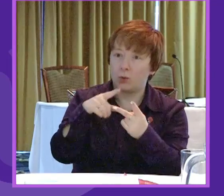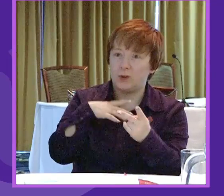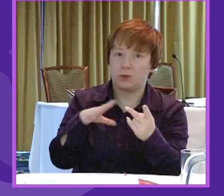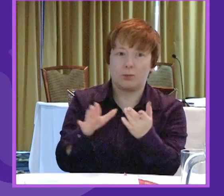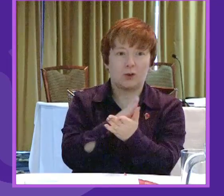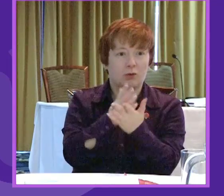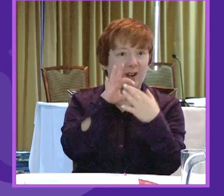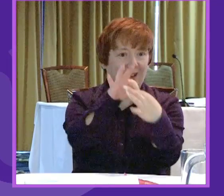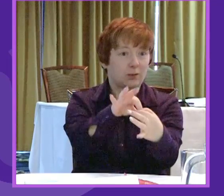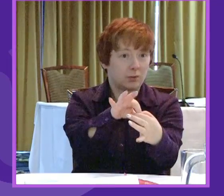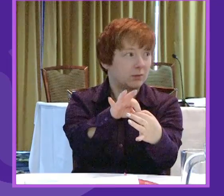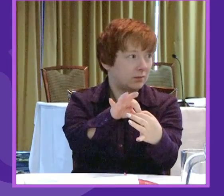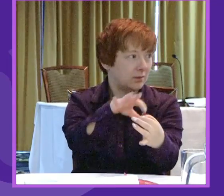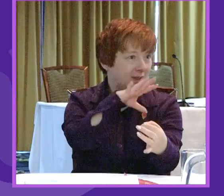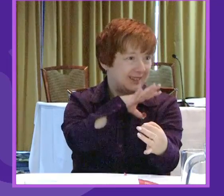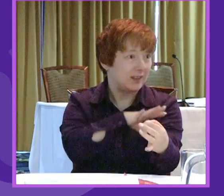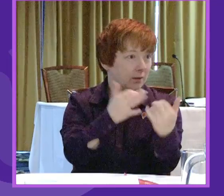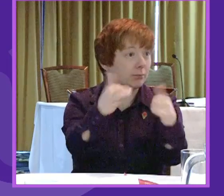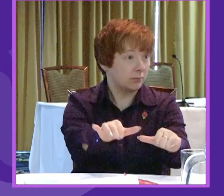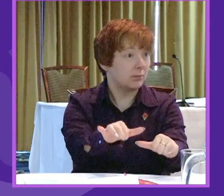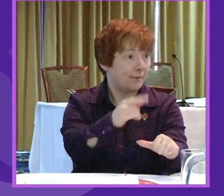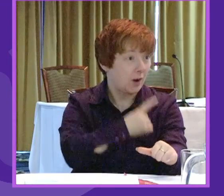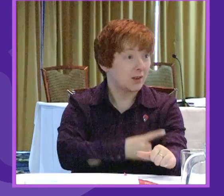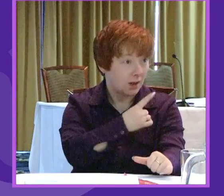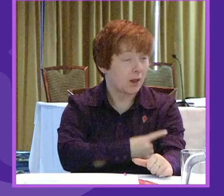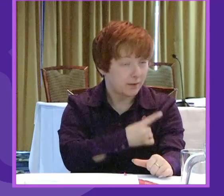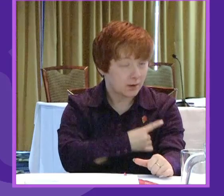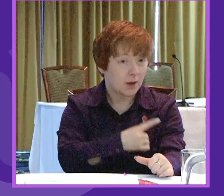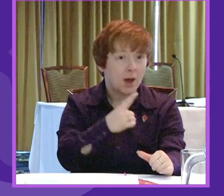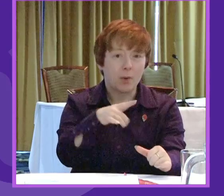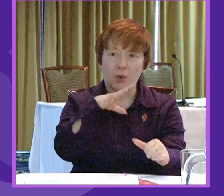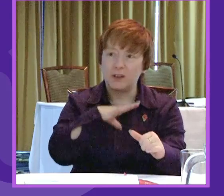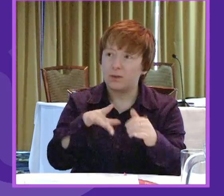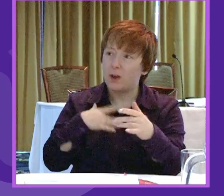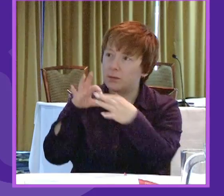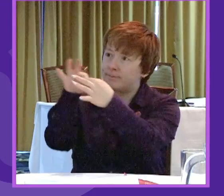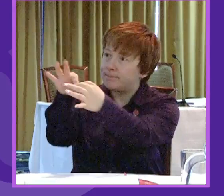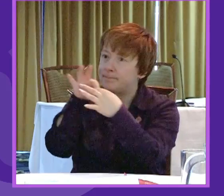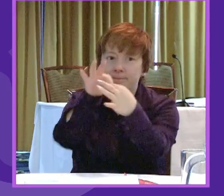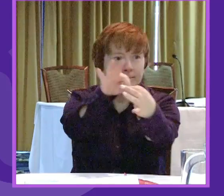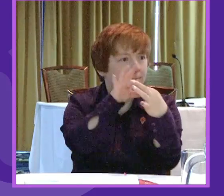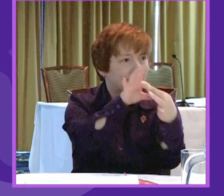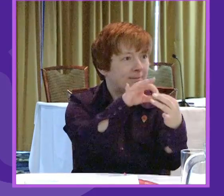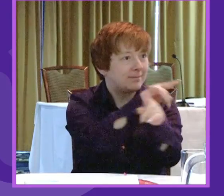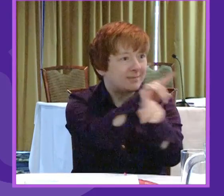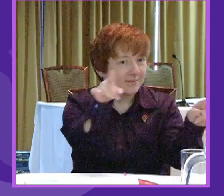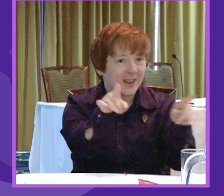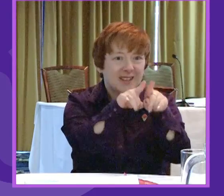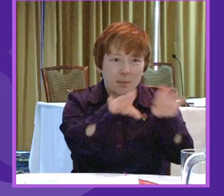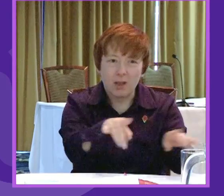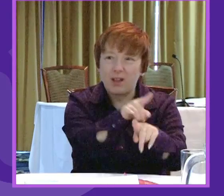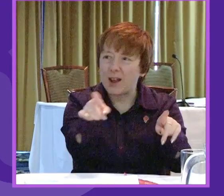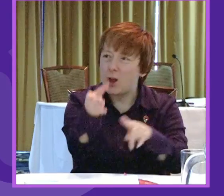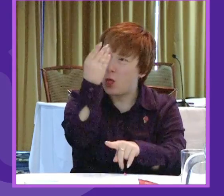need to have our own attachment needs met, because we know that's how we learn. But we need to be able to feel connected to other people who